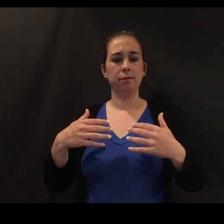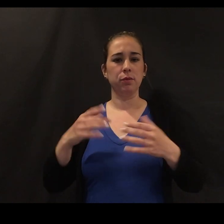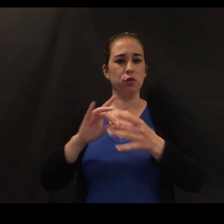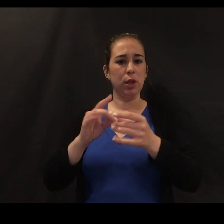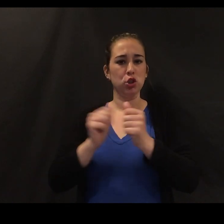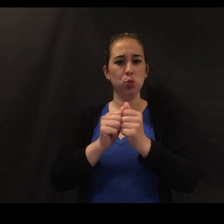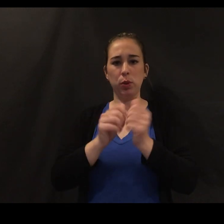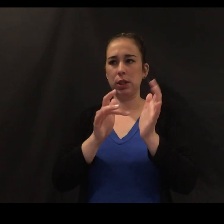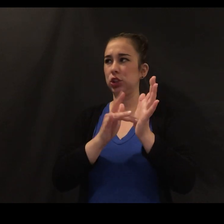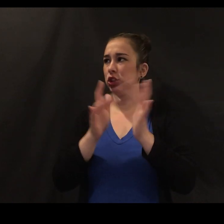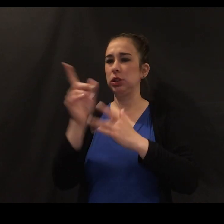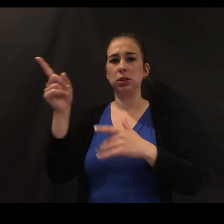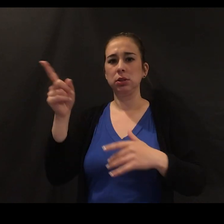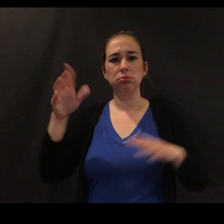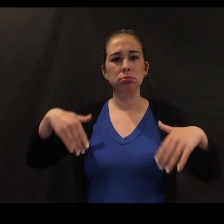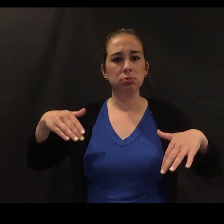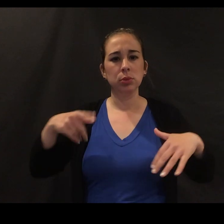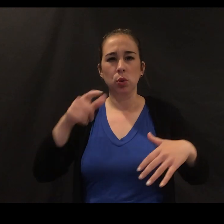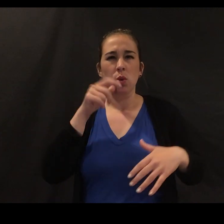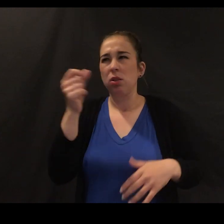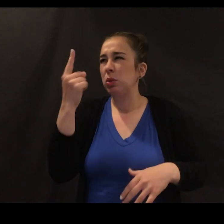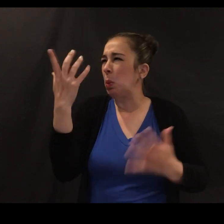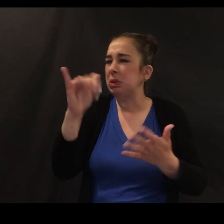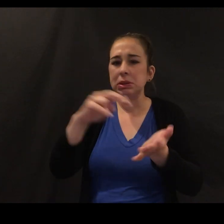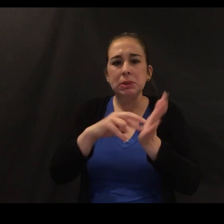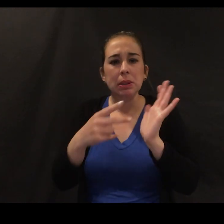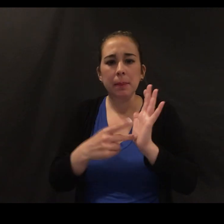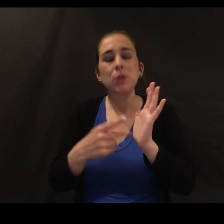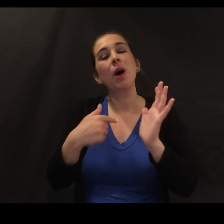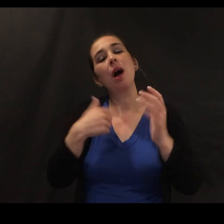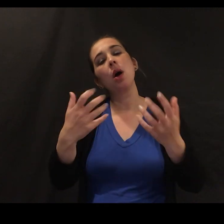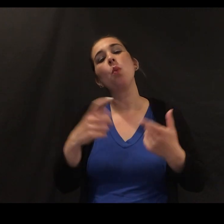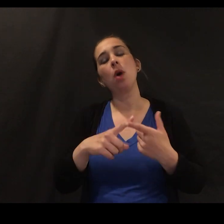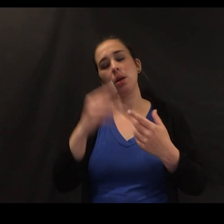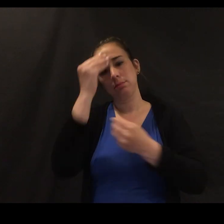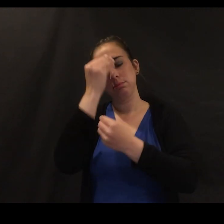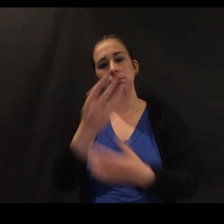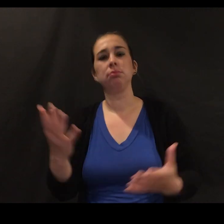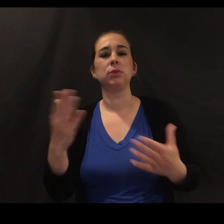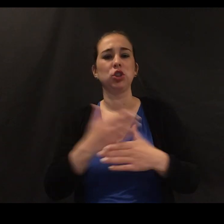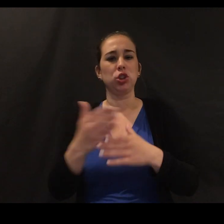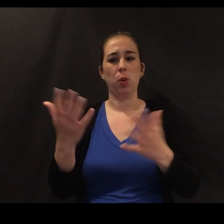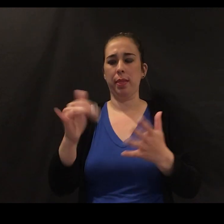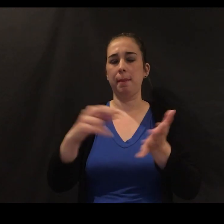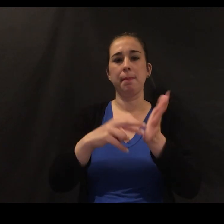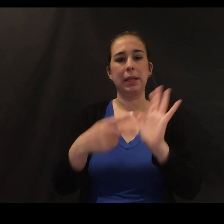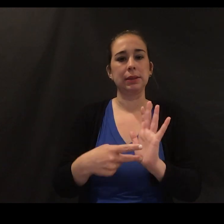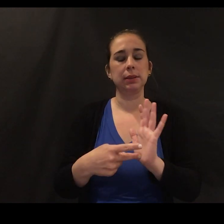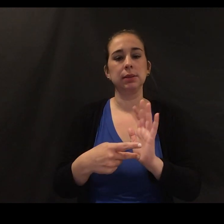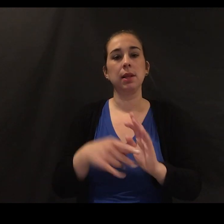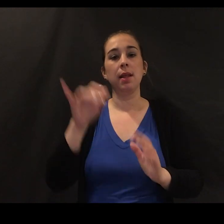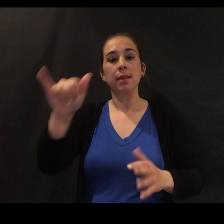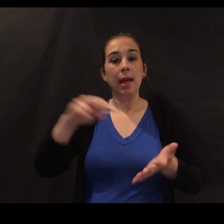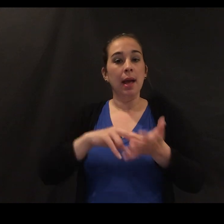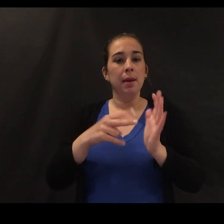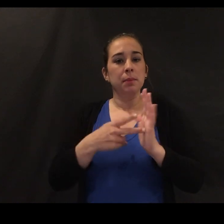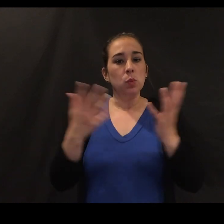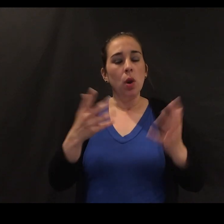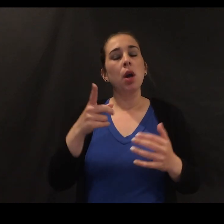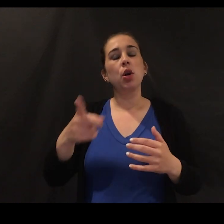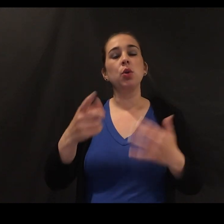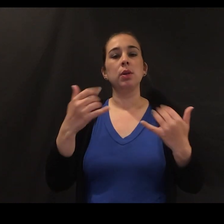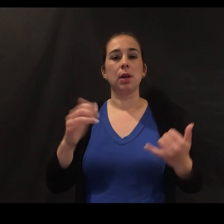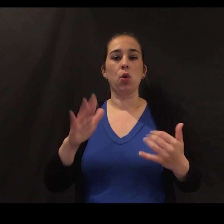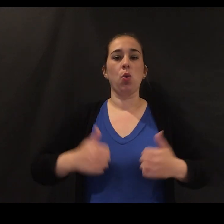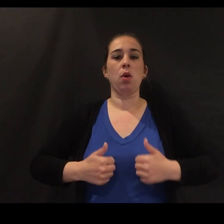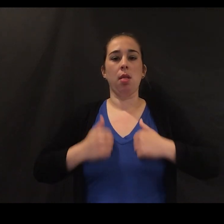understand perhaps exactly what that means. And I want to share with you today what that means. It means that you have come to the place of turning your life over to